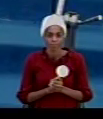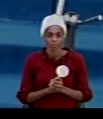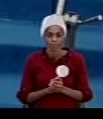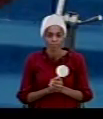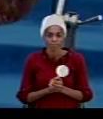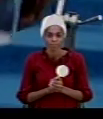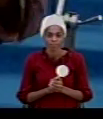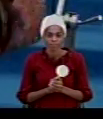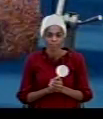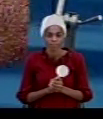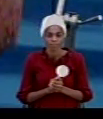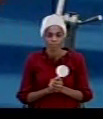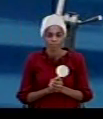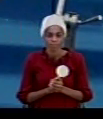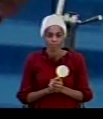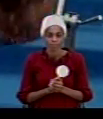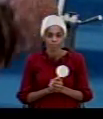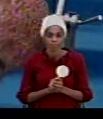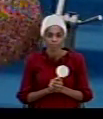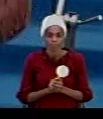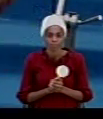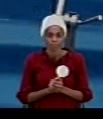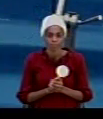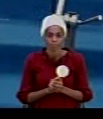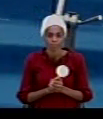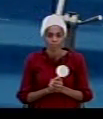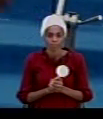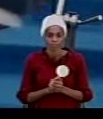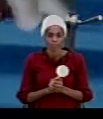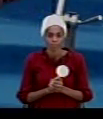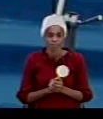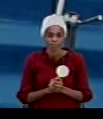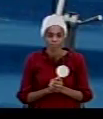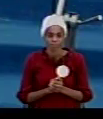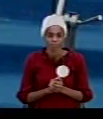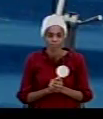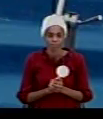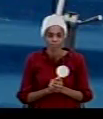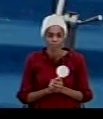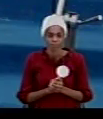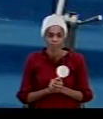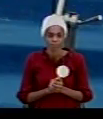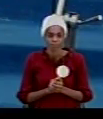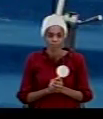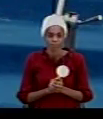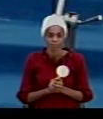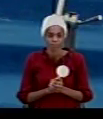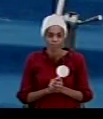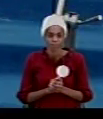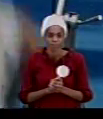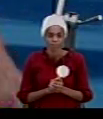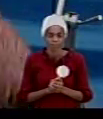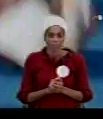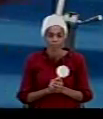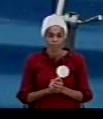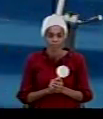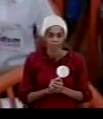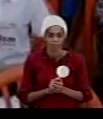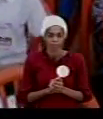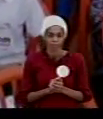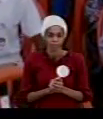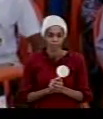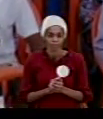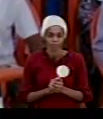kan labo nkan yen gbe mi dije oni ki ma dupe mo dupe lowo Olorun titi di ago meji abo e ba mi